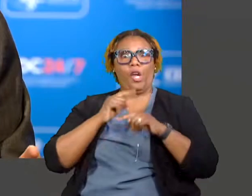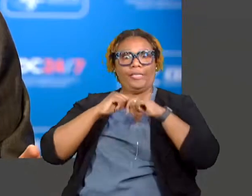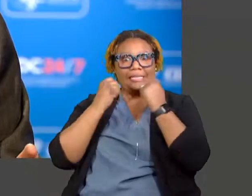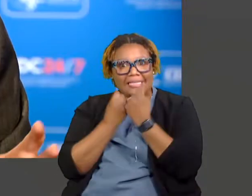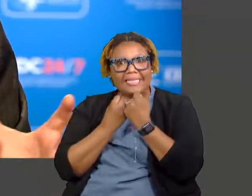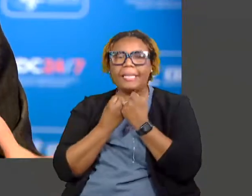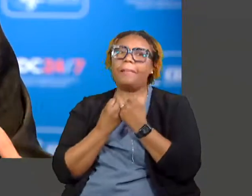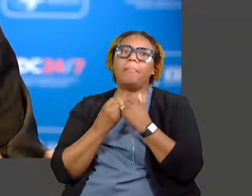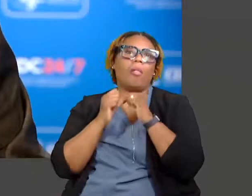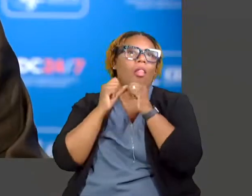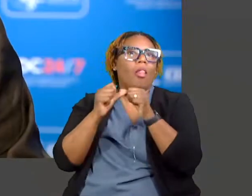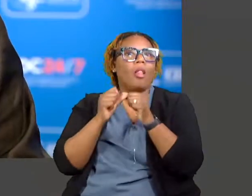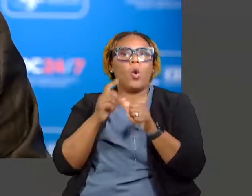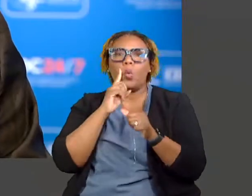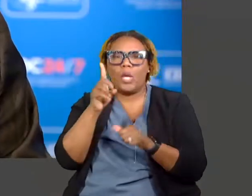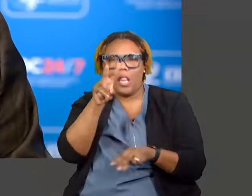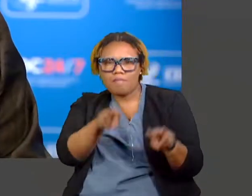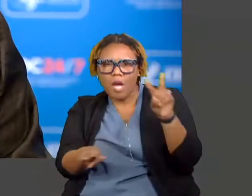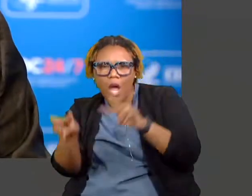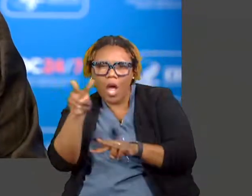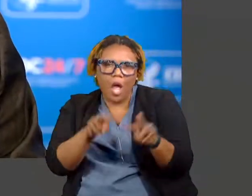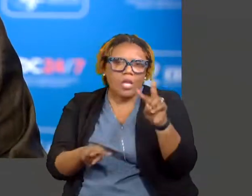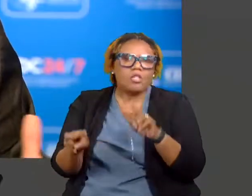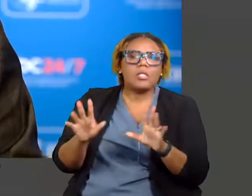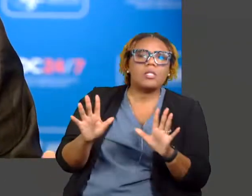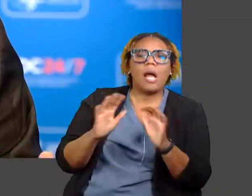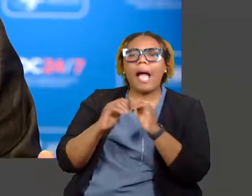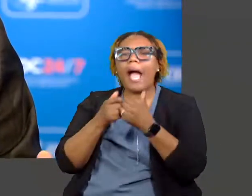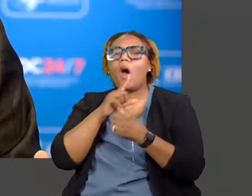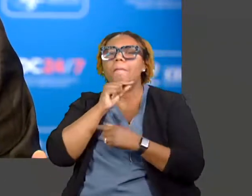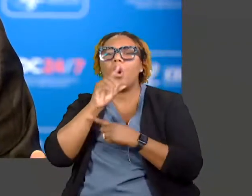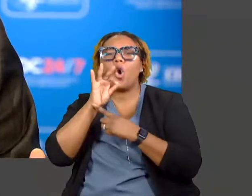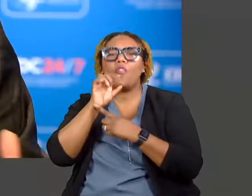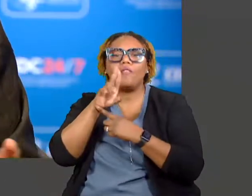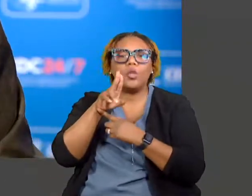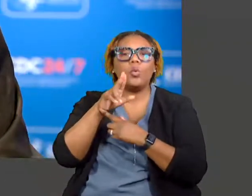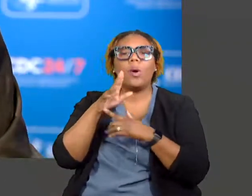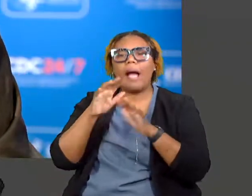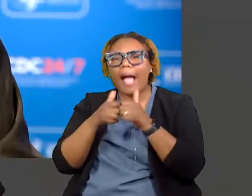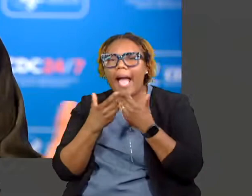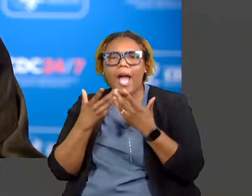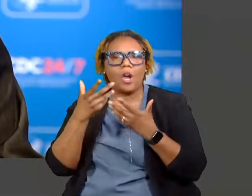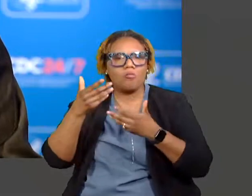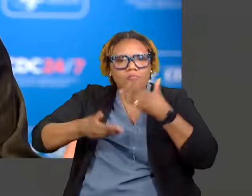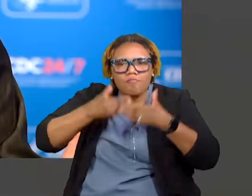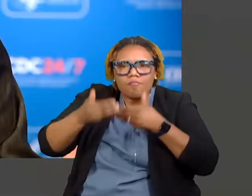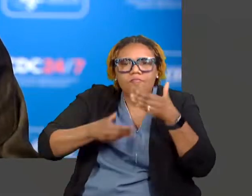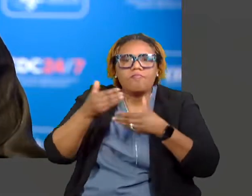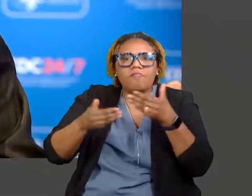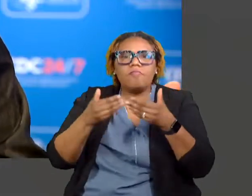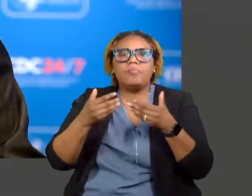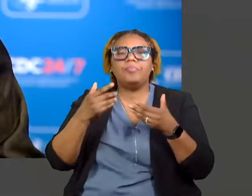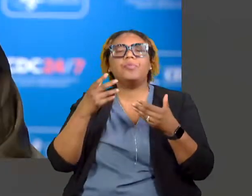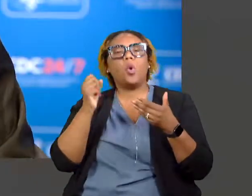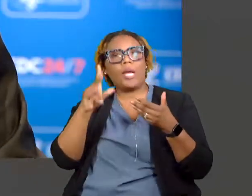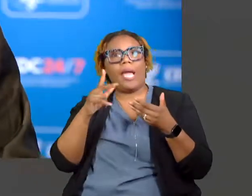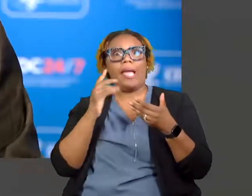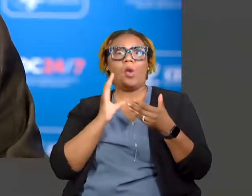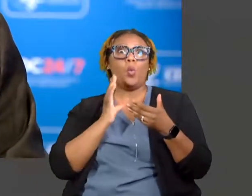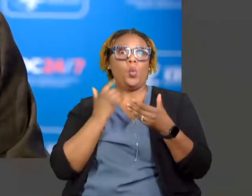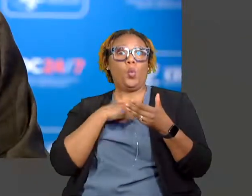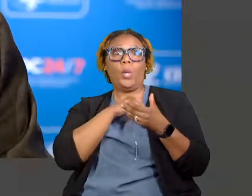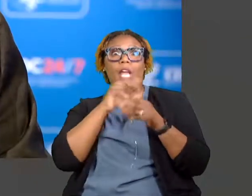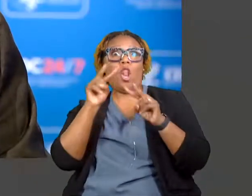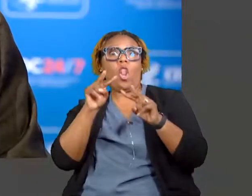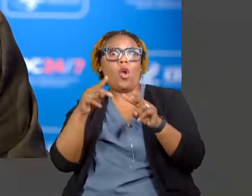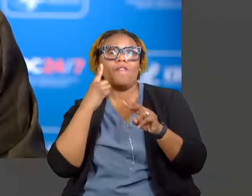if the way in which bird flu operates changes in any way. We're on the lookout, for example, for an increase in visits to